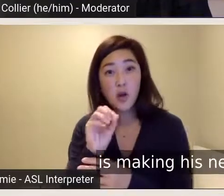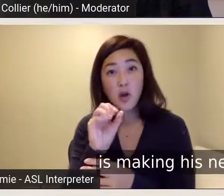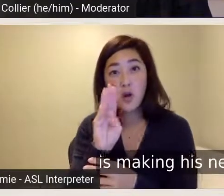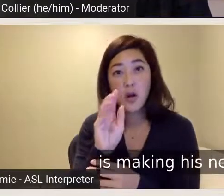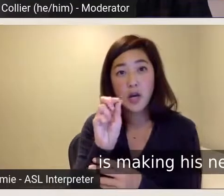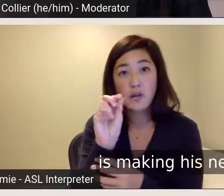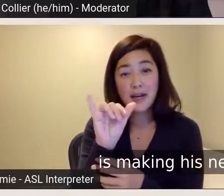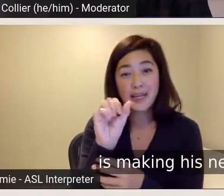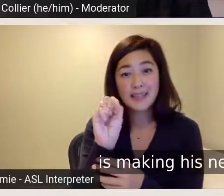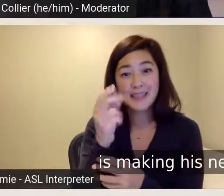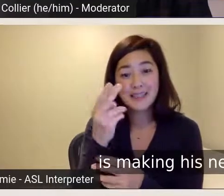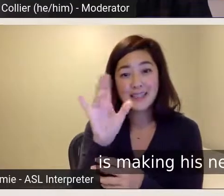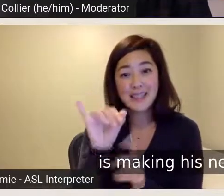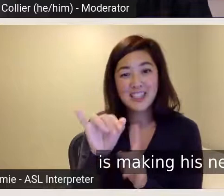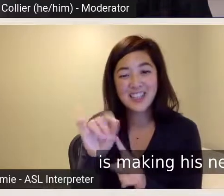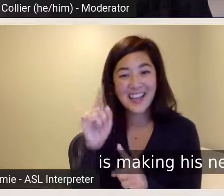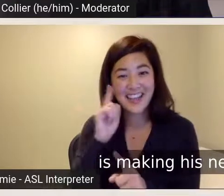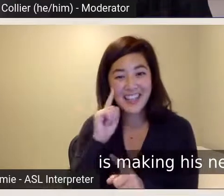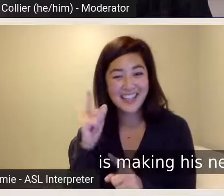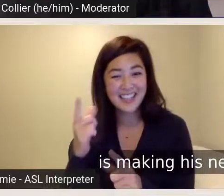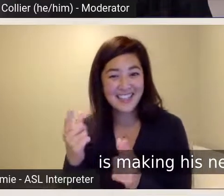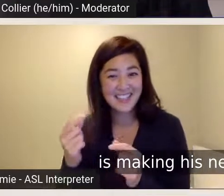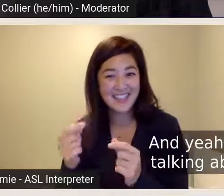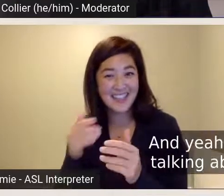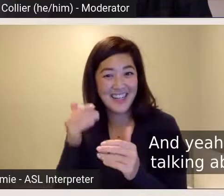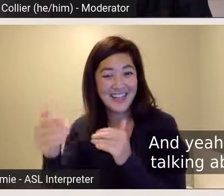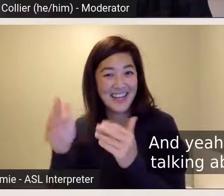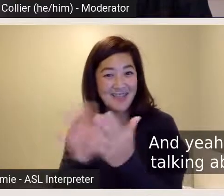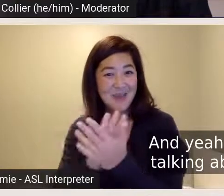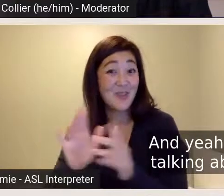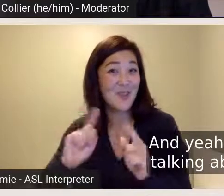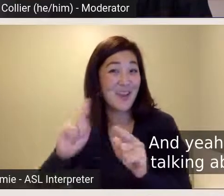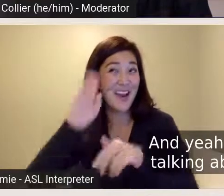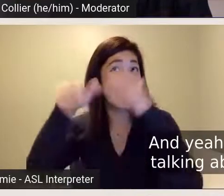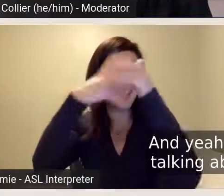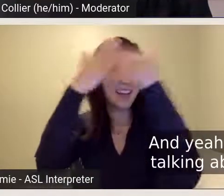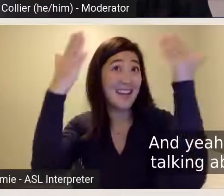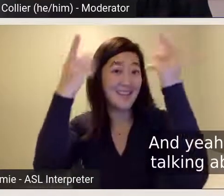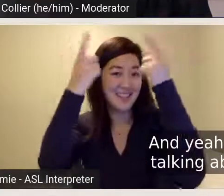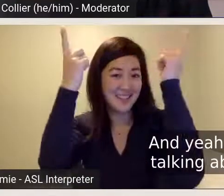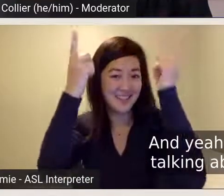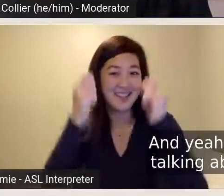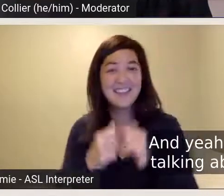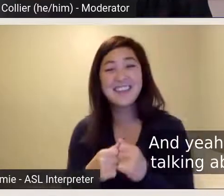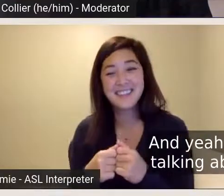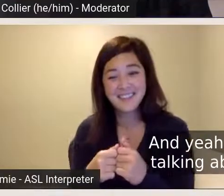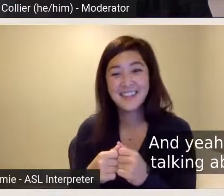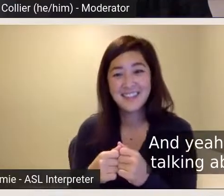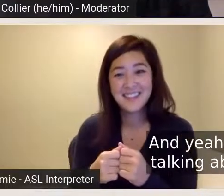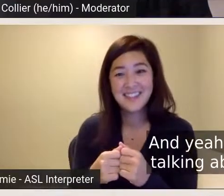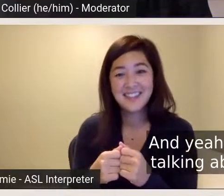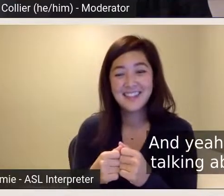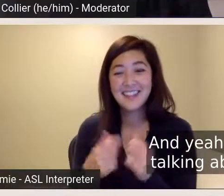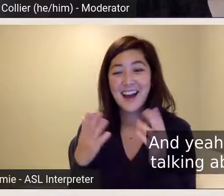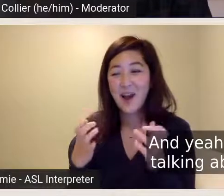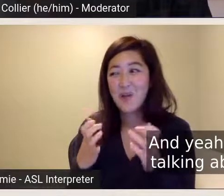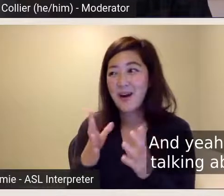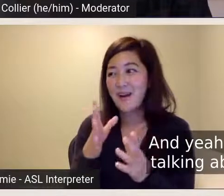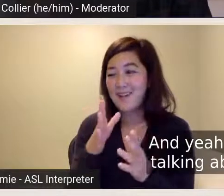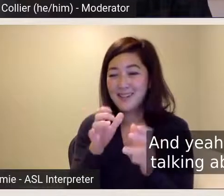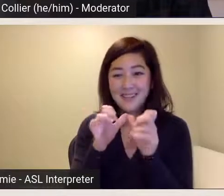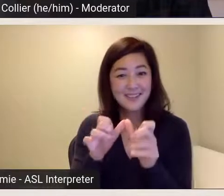is making his next film in the heaven, and yeah, I want to keep talking about